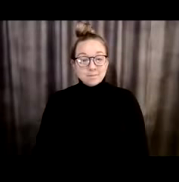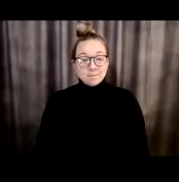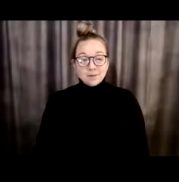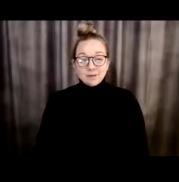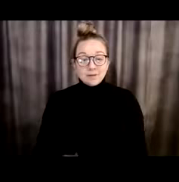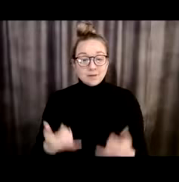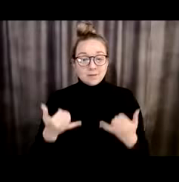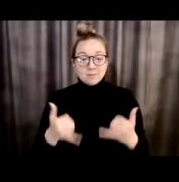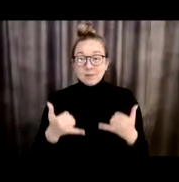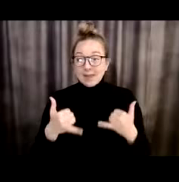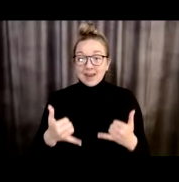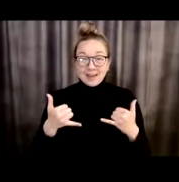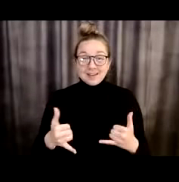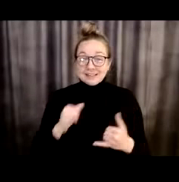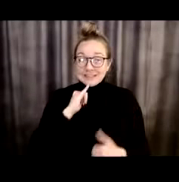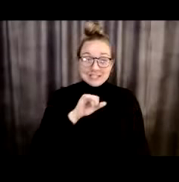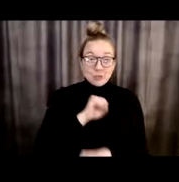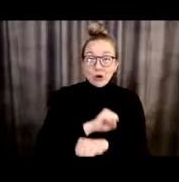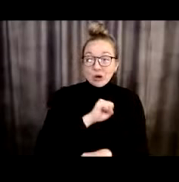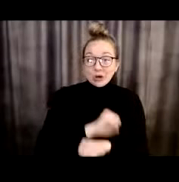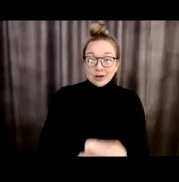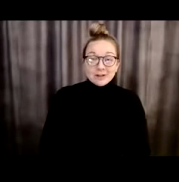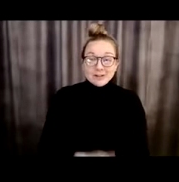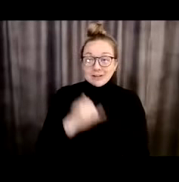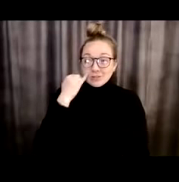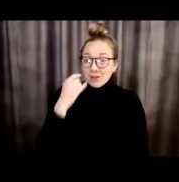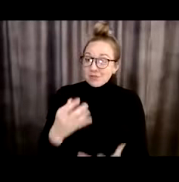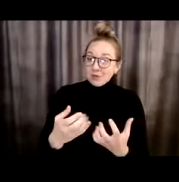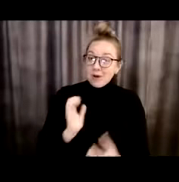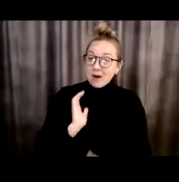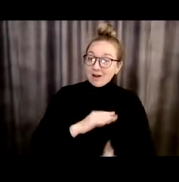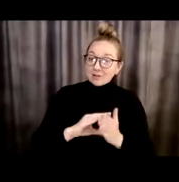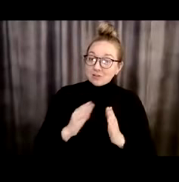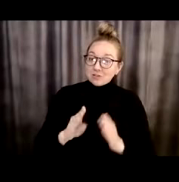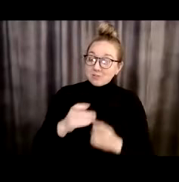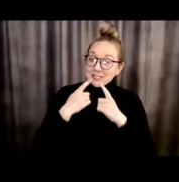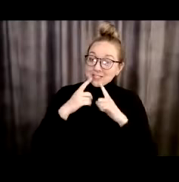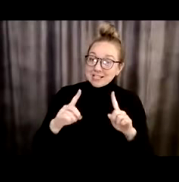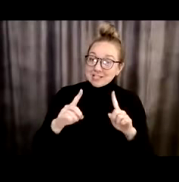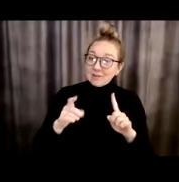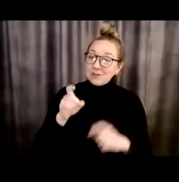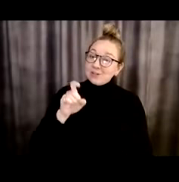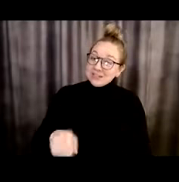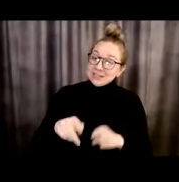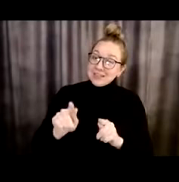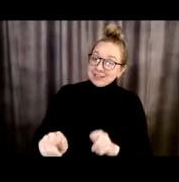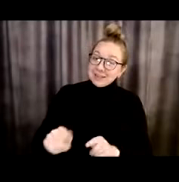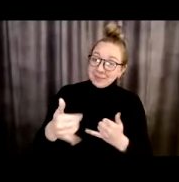their job, they gotta have practice. And they're the ones who know what works best for them. So you have to incorporate their voices.